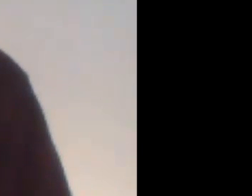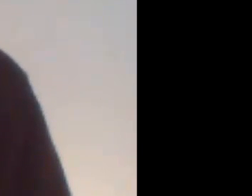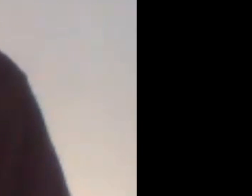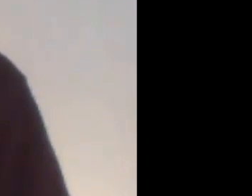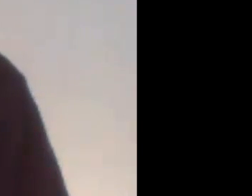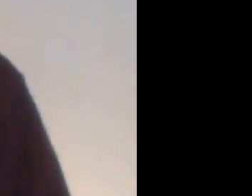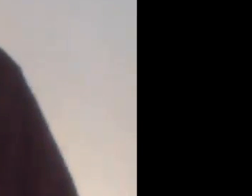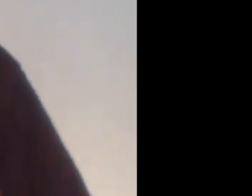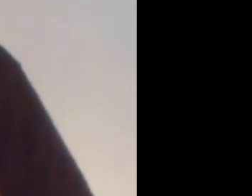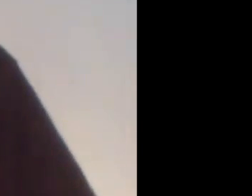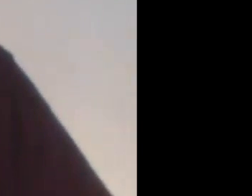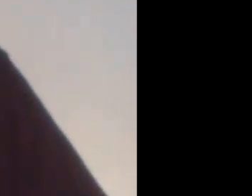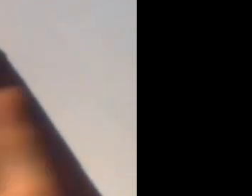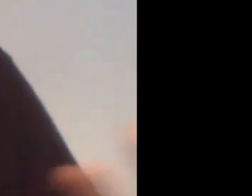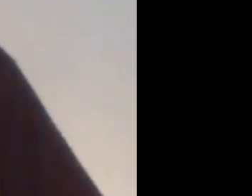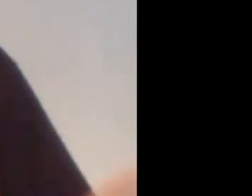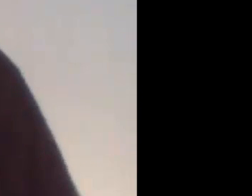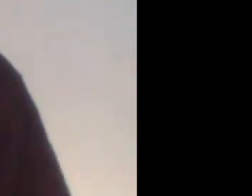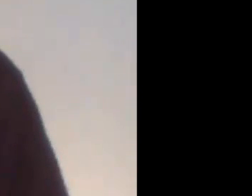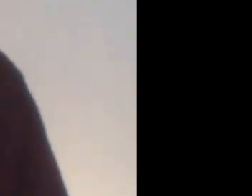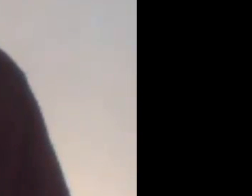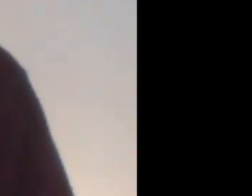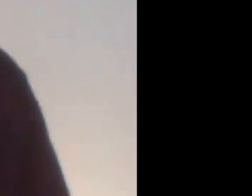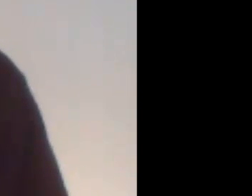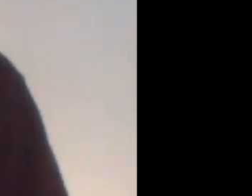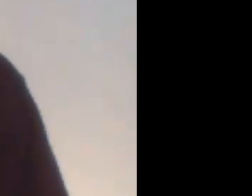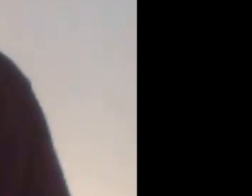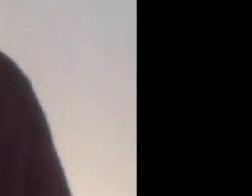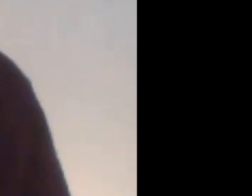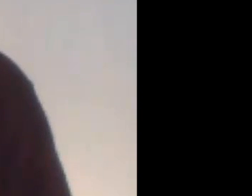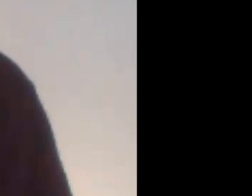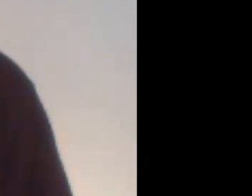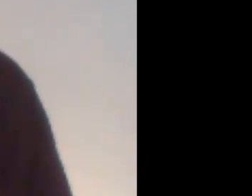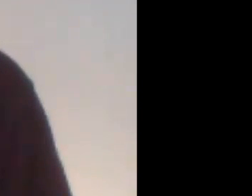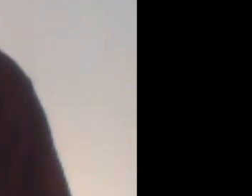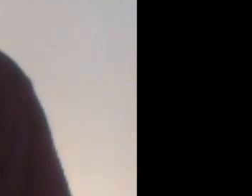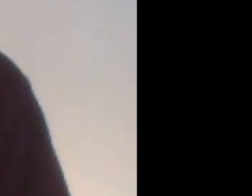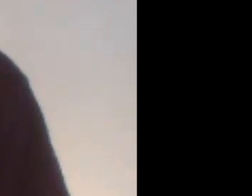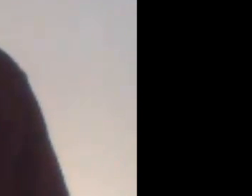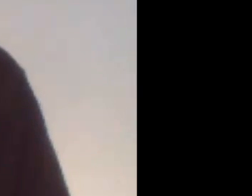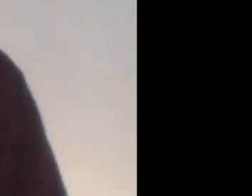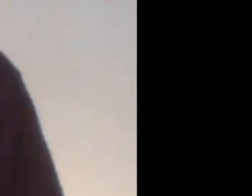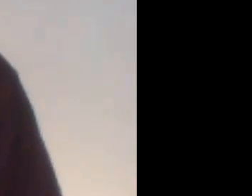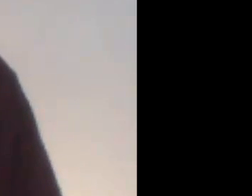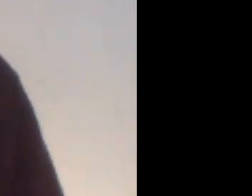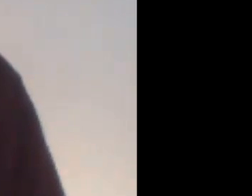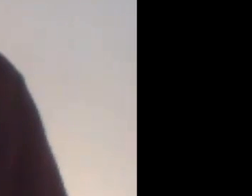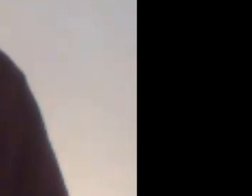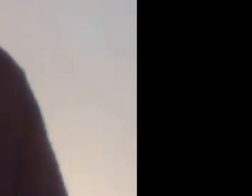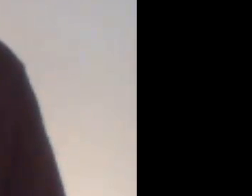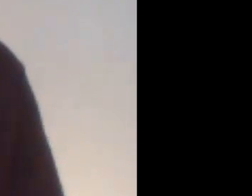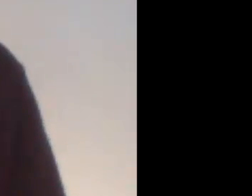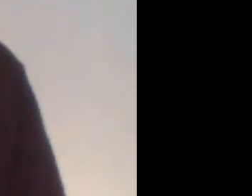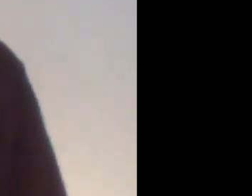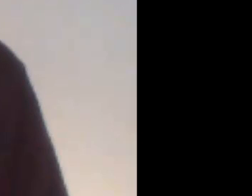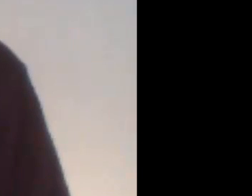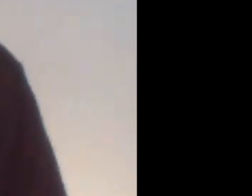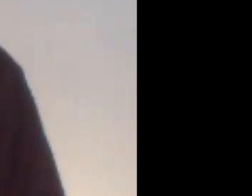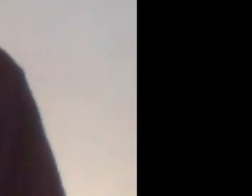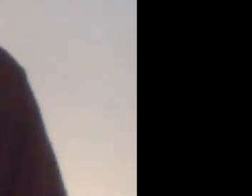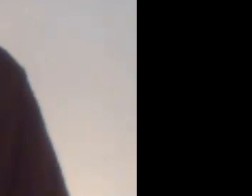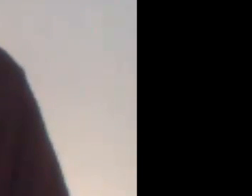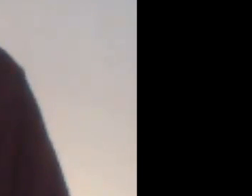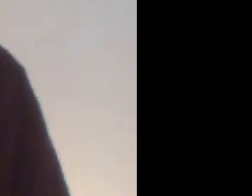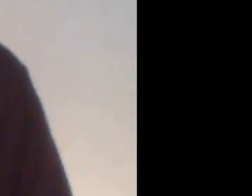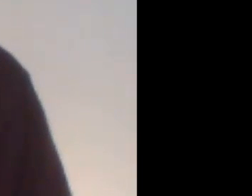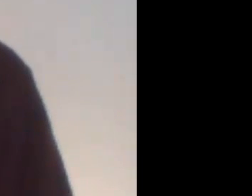opposed to bonjour, which is a little more appropriate for anyone. And then ça va, is a question, but oddly enough, it's also